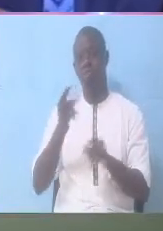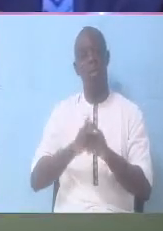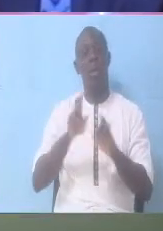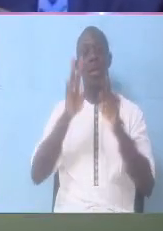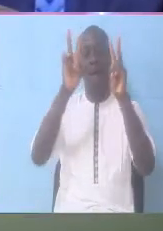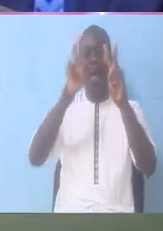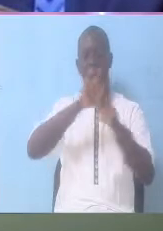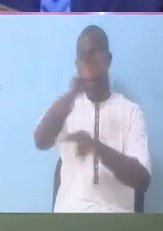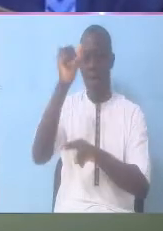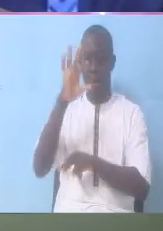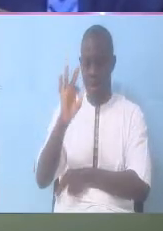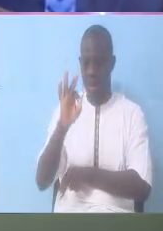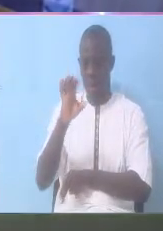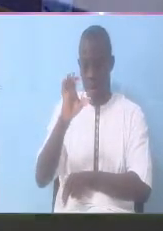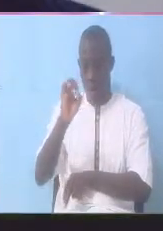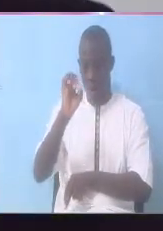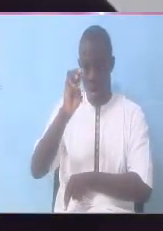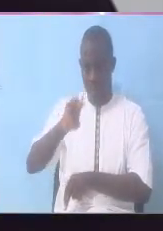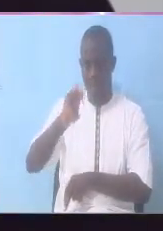Yes.